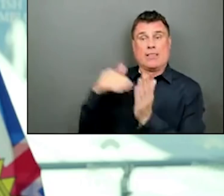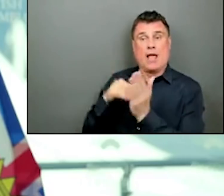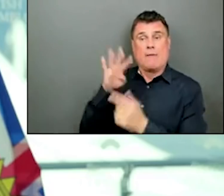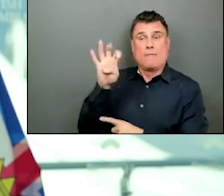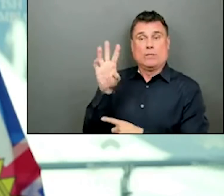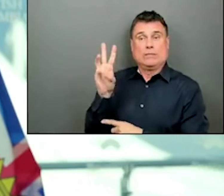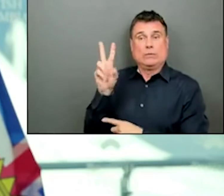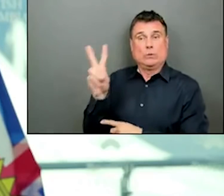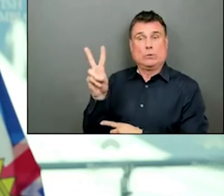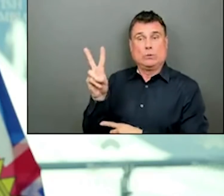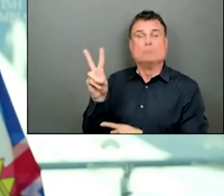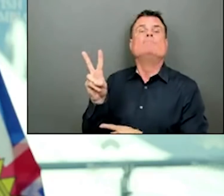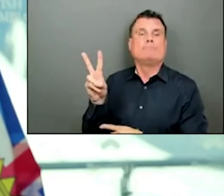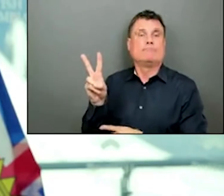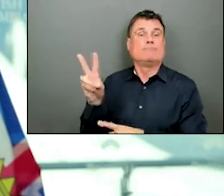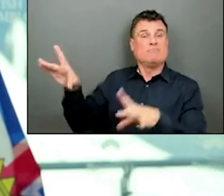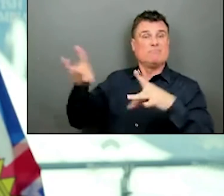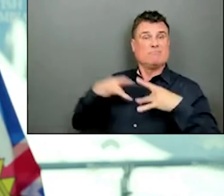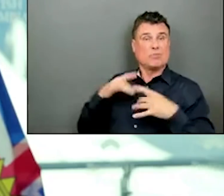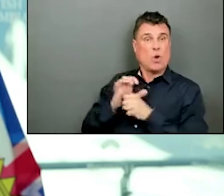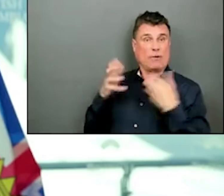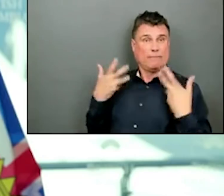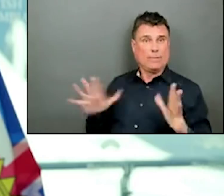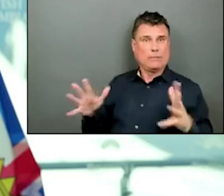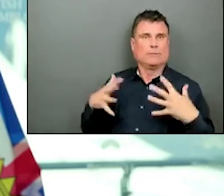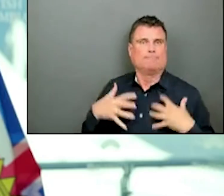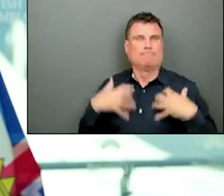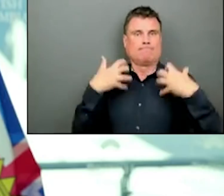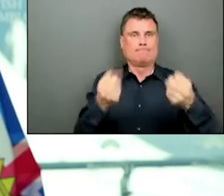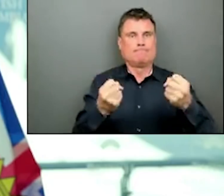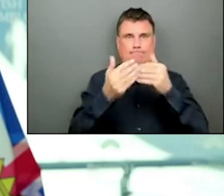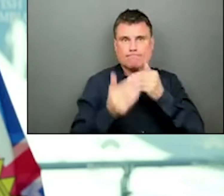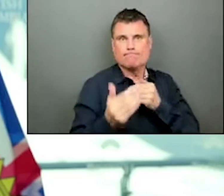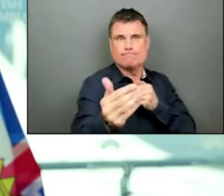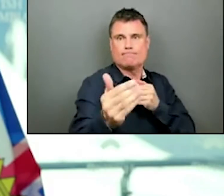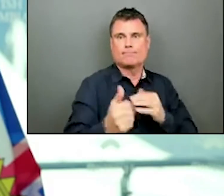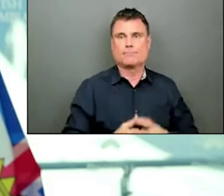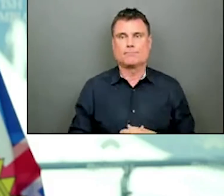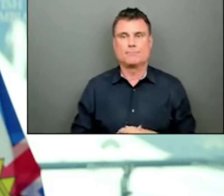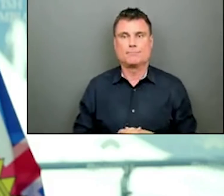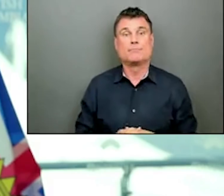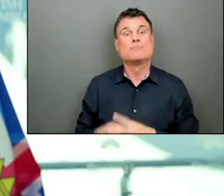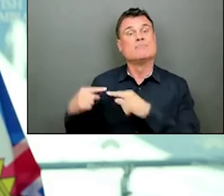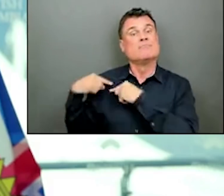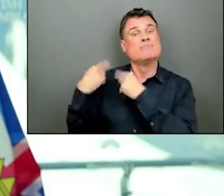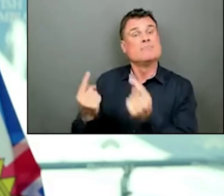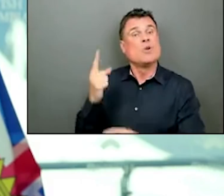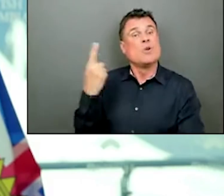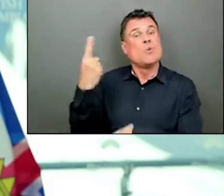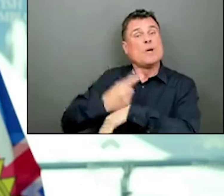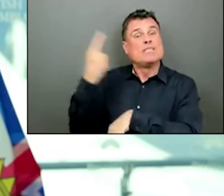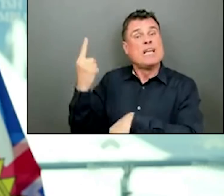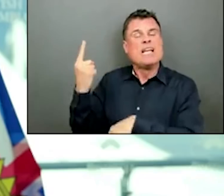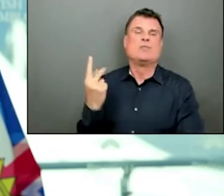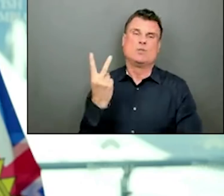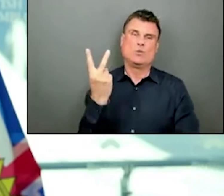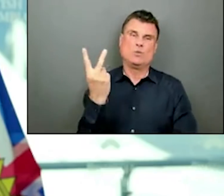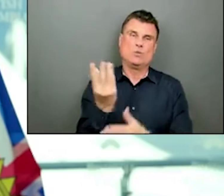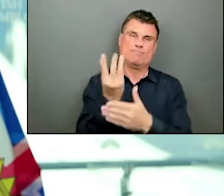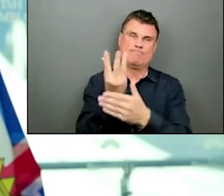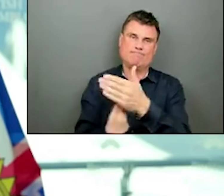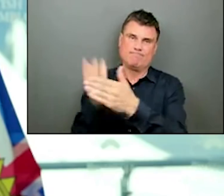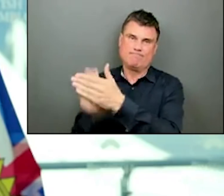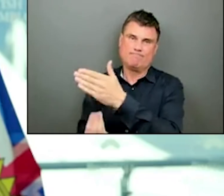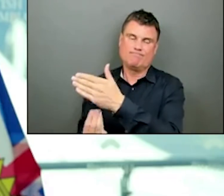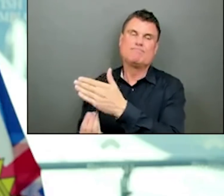97,462 people are considered recovered. In the last 24 hours, we've had an additional 2 people who have died from